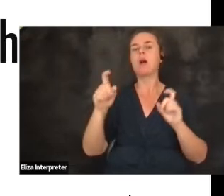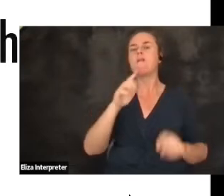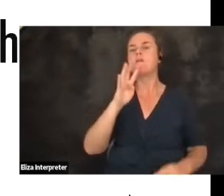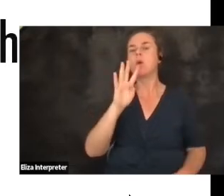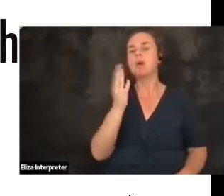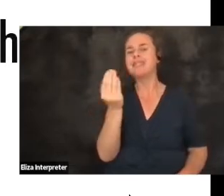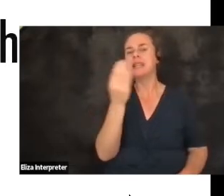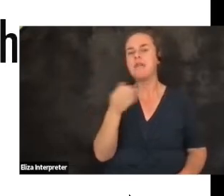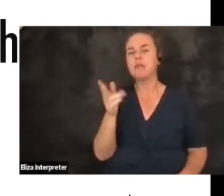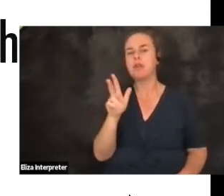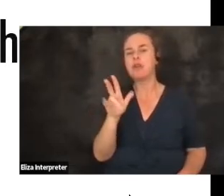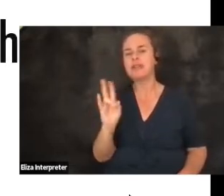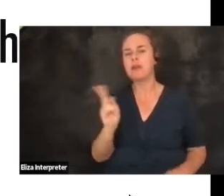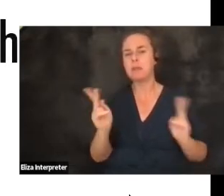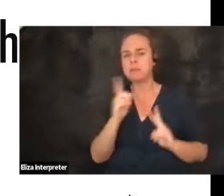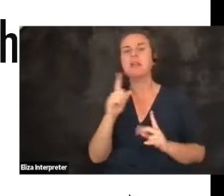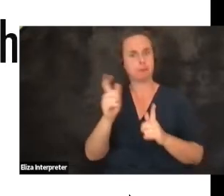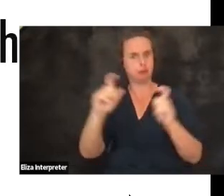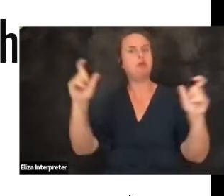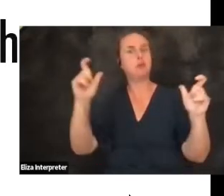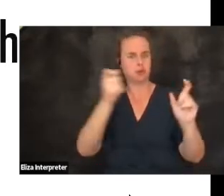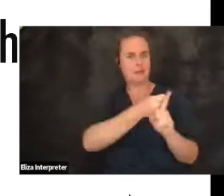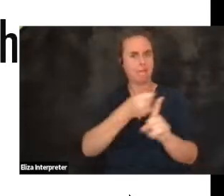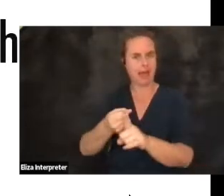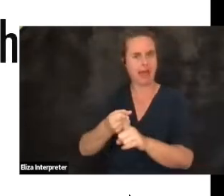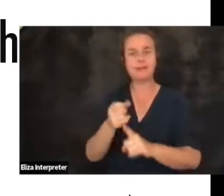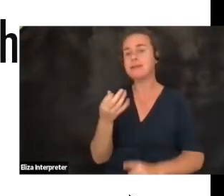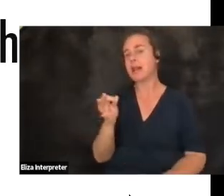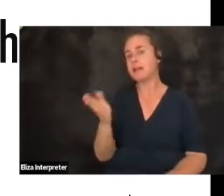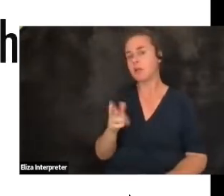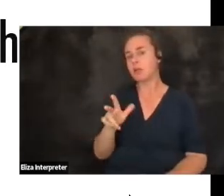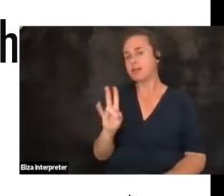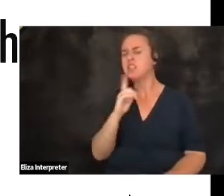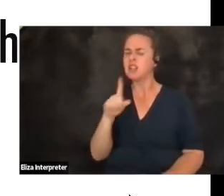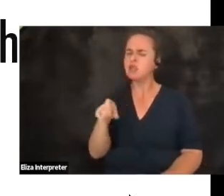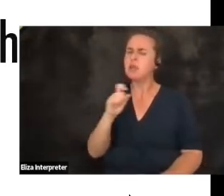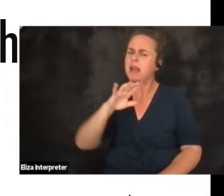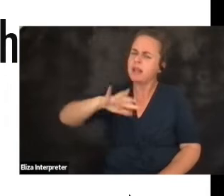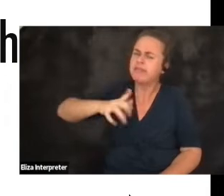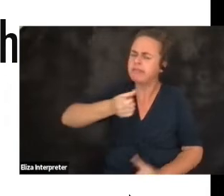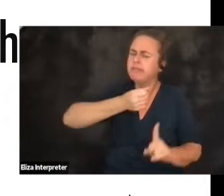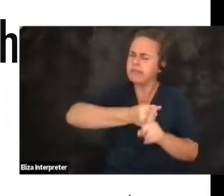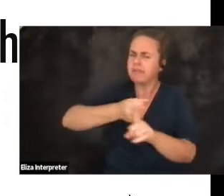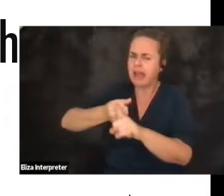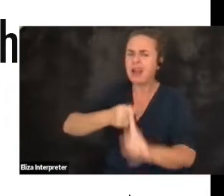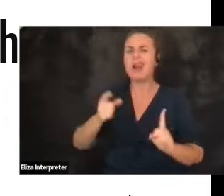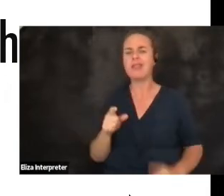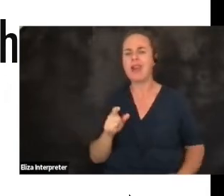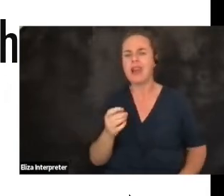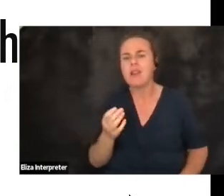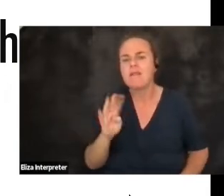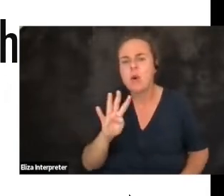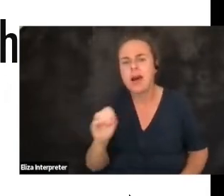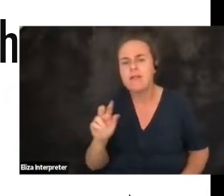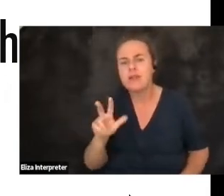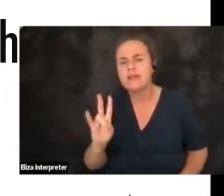huge differences. 19 of 37 said there were moderate differences, and 4 of 37 said that there were no big differences